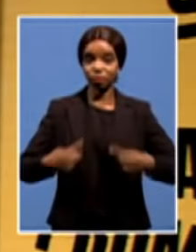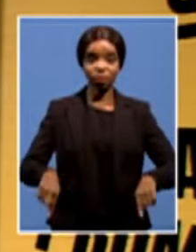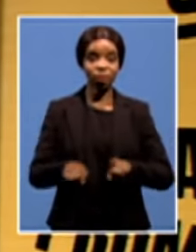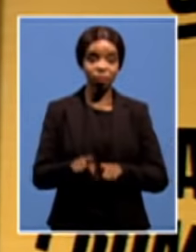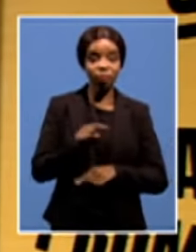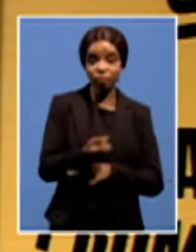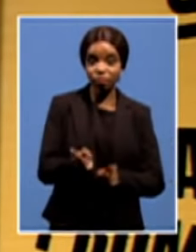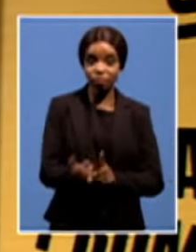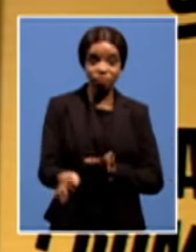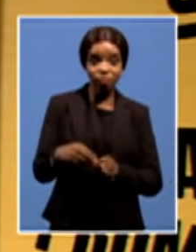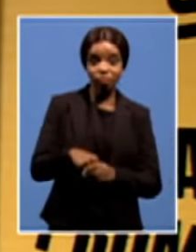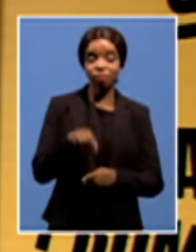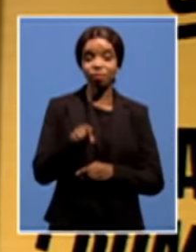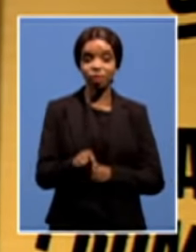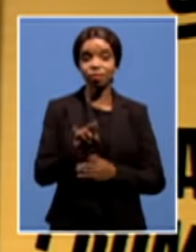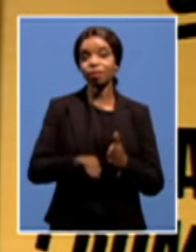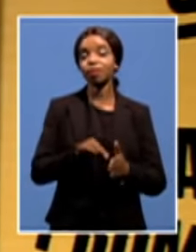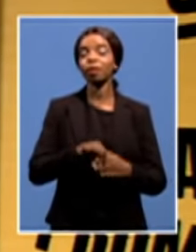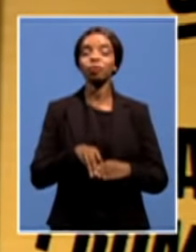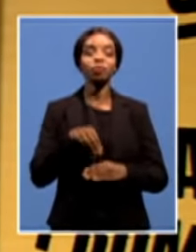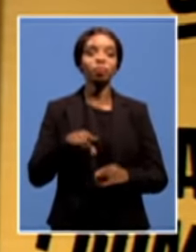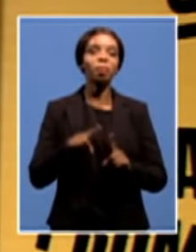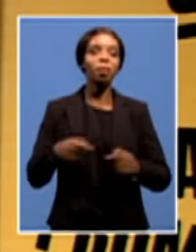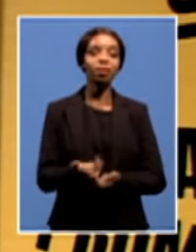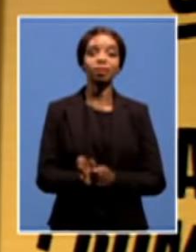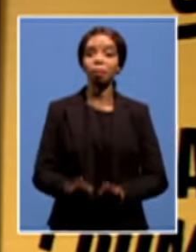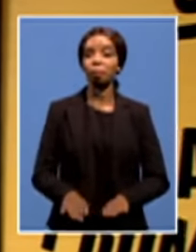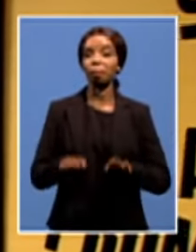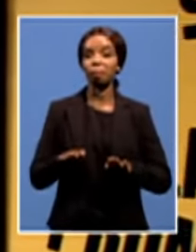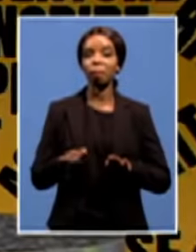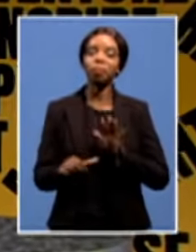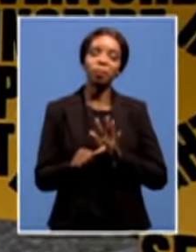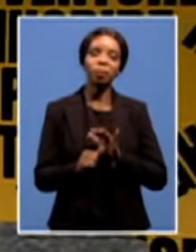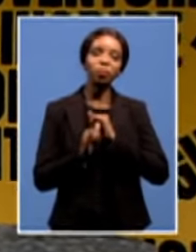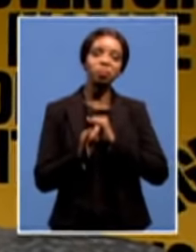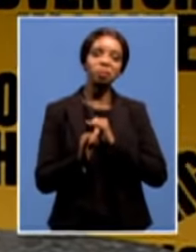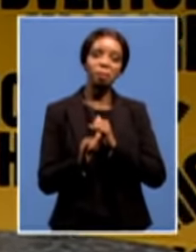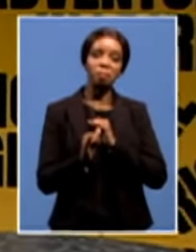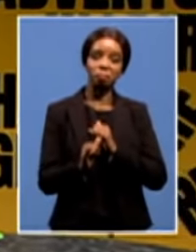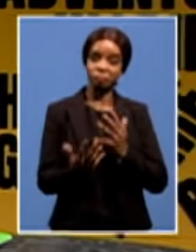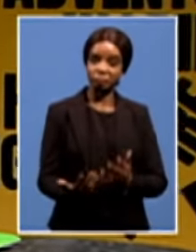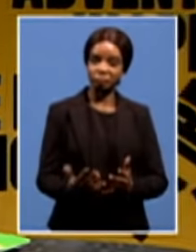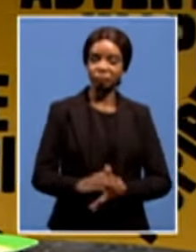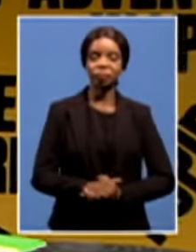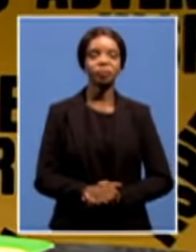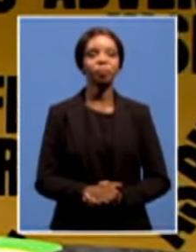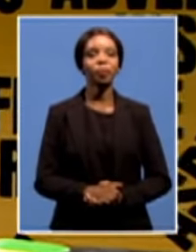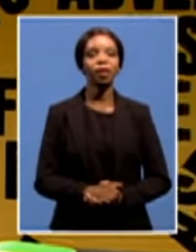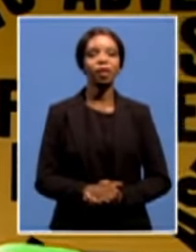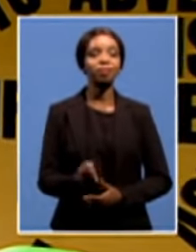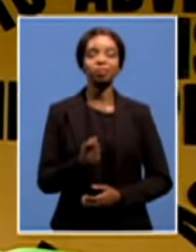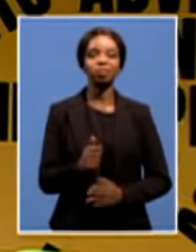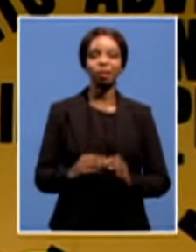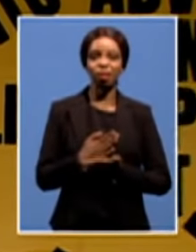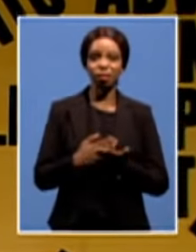their well-being is as important as yours and mine. Almost half the country's children live